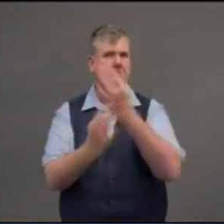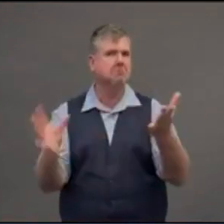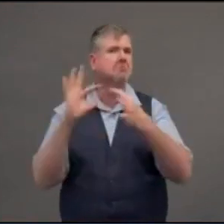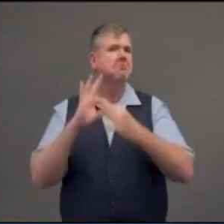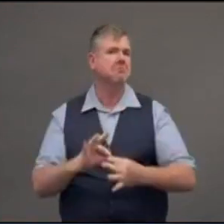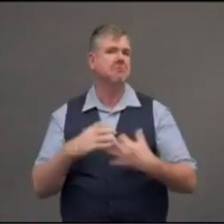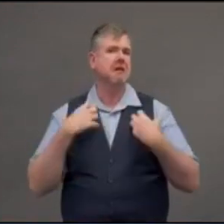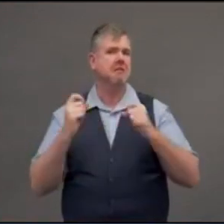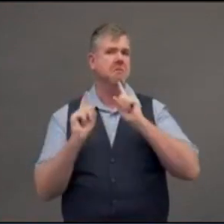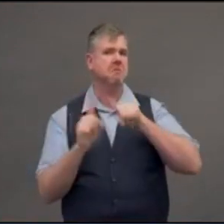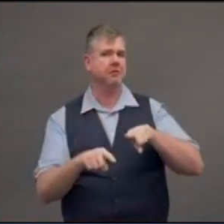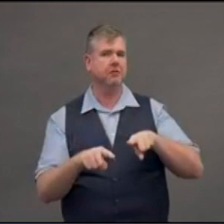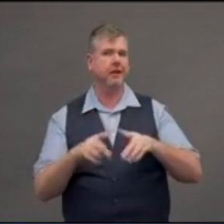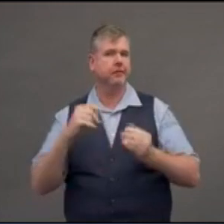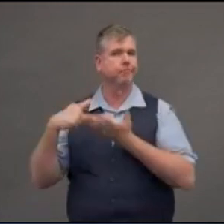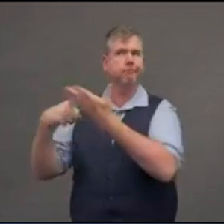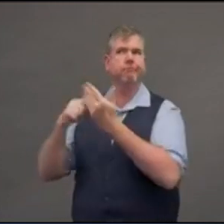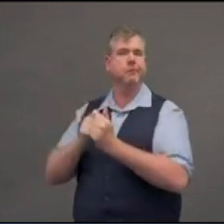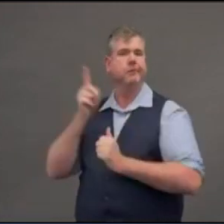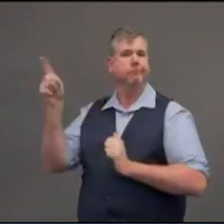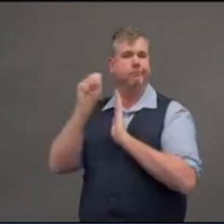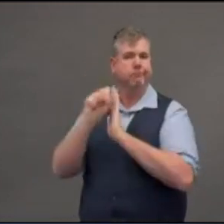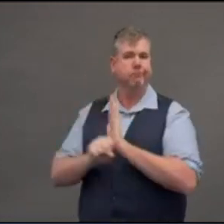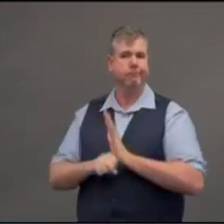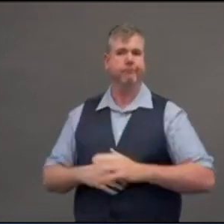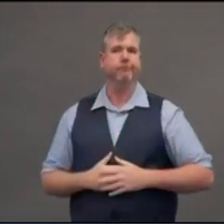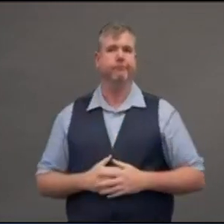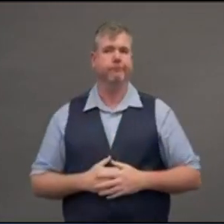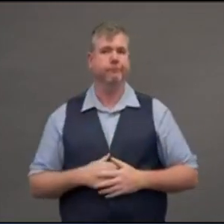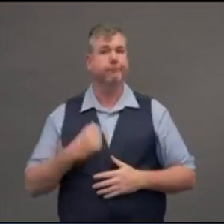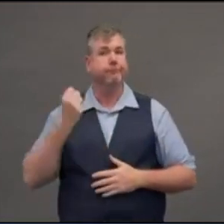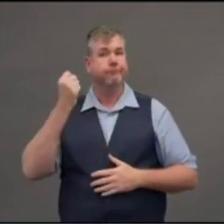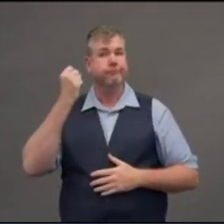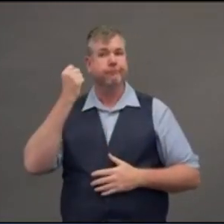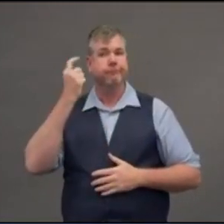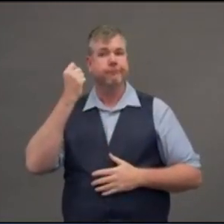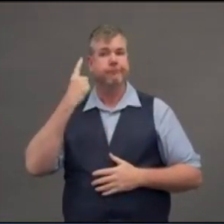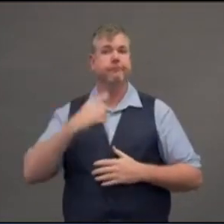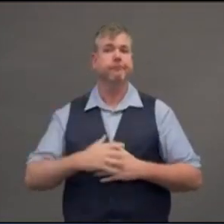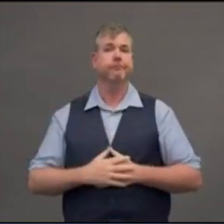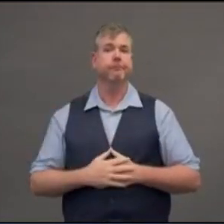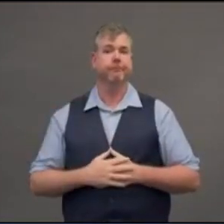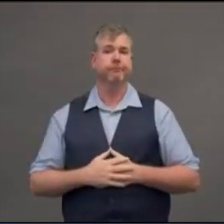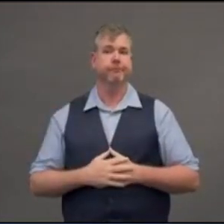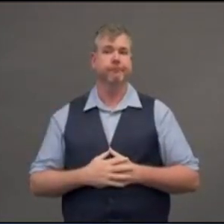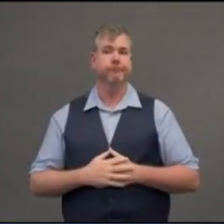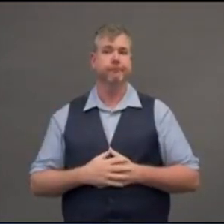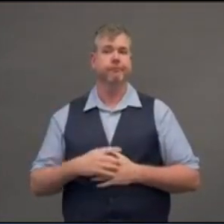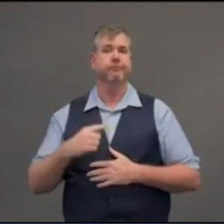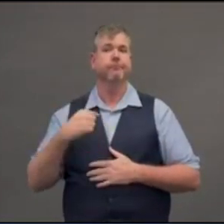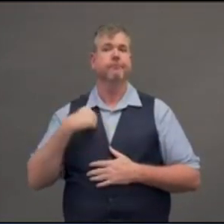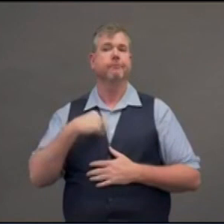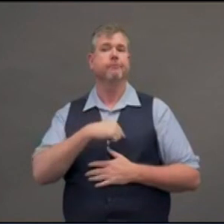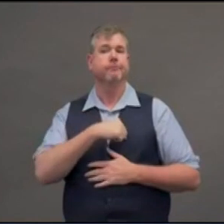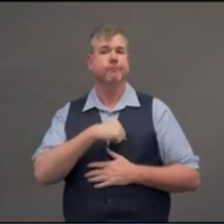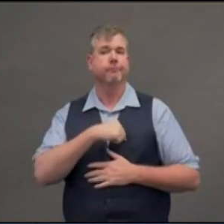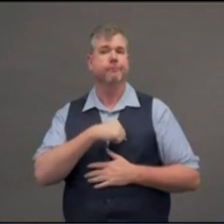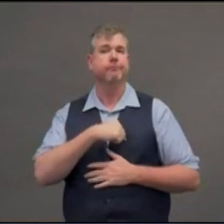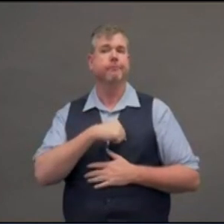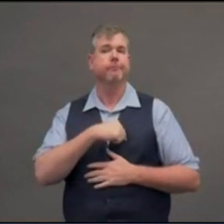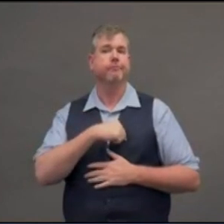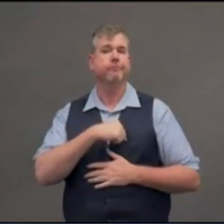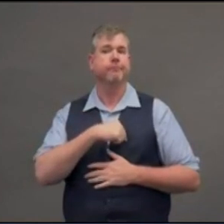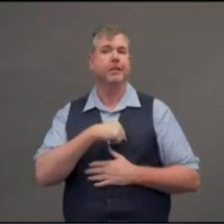we note is that we understand that there has been enforcement activity by the state's alcoholic beverage